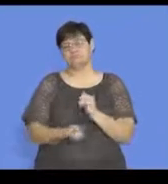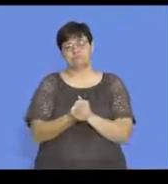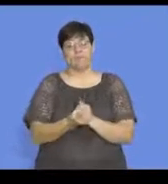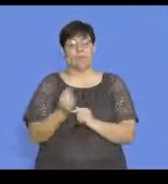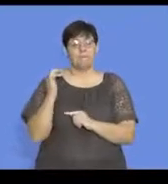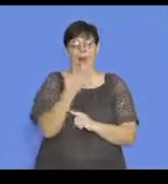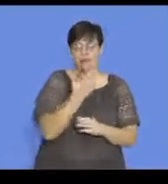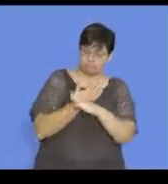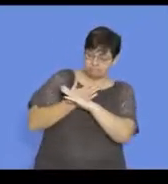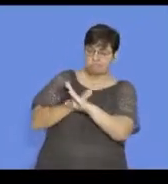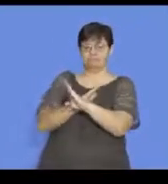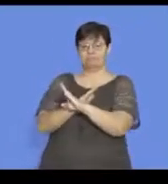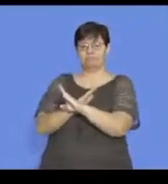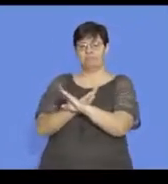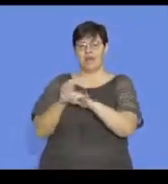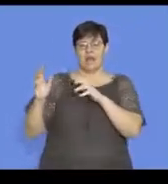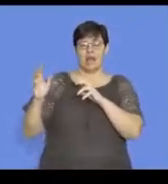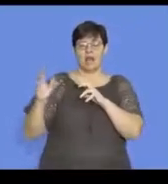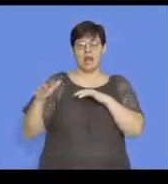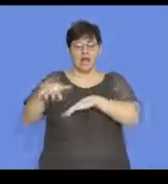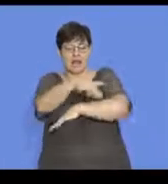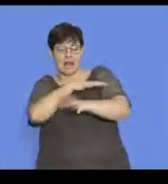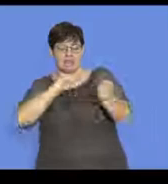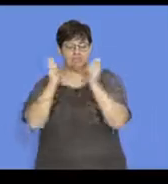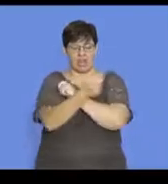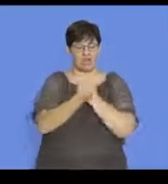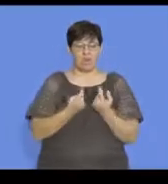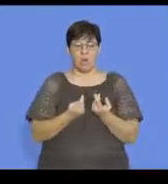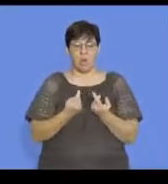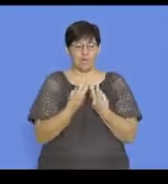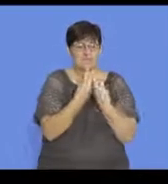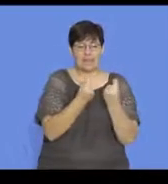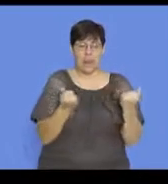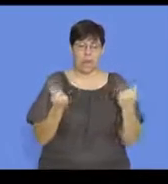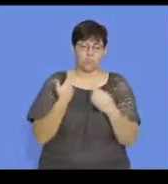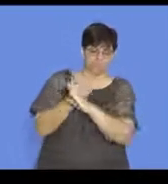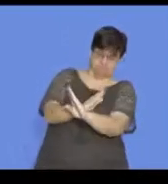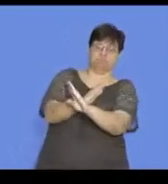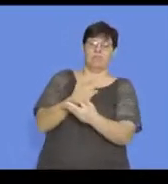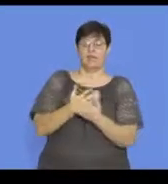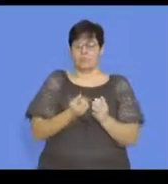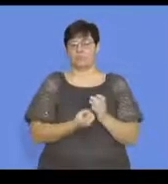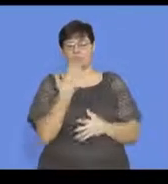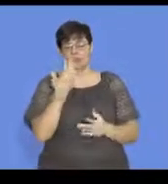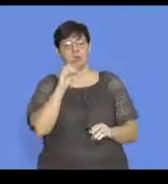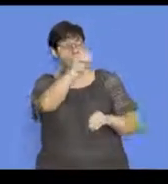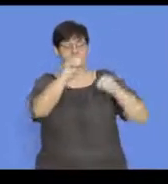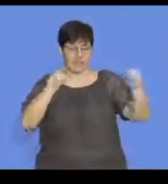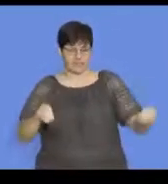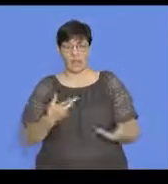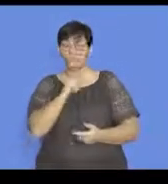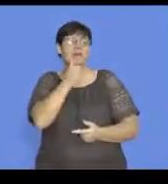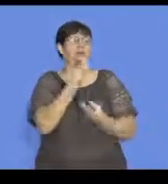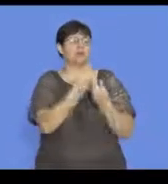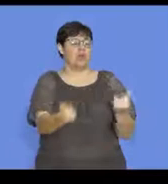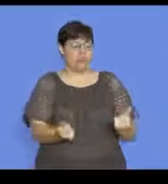are resistant to climate change, or they're resistant to drought, so that we can, all right, plant plants in areas where it's